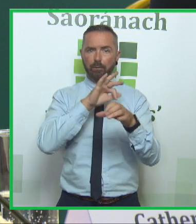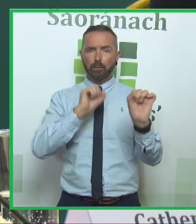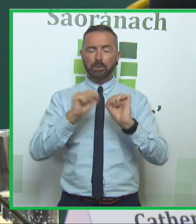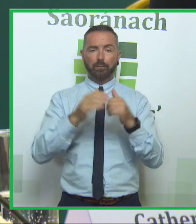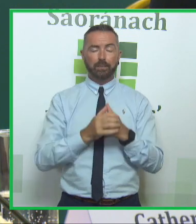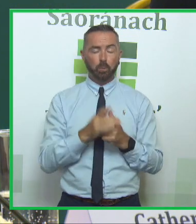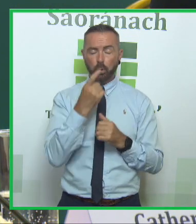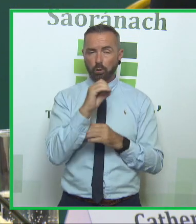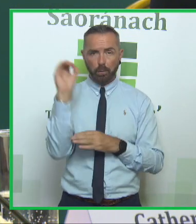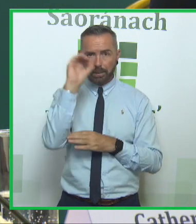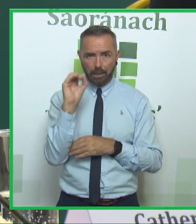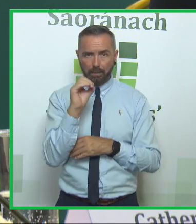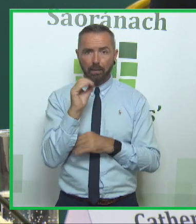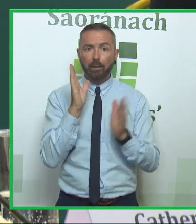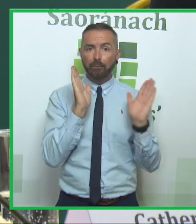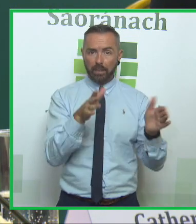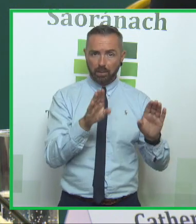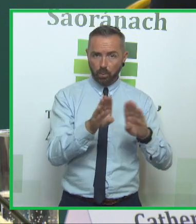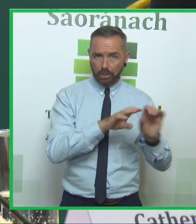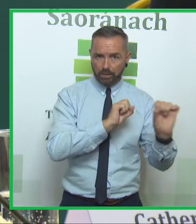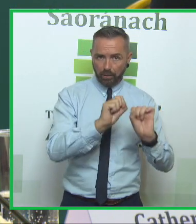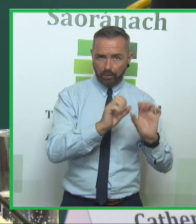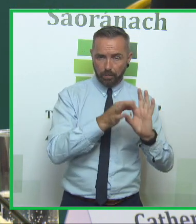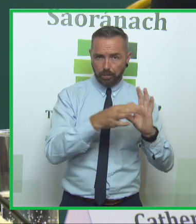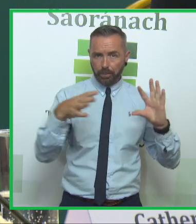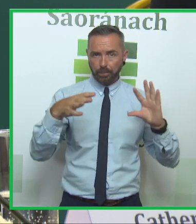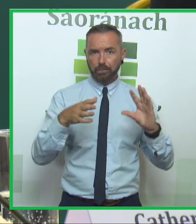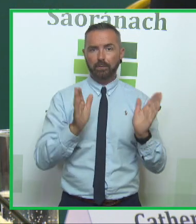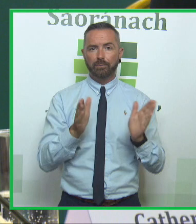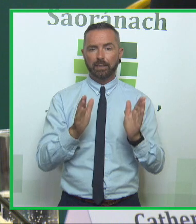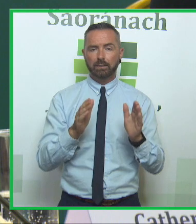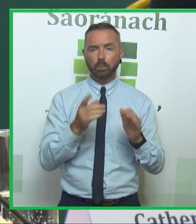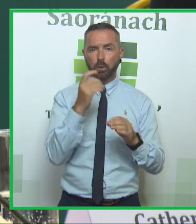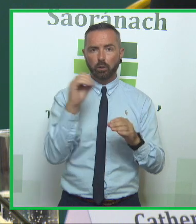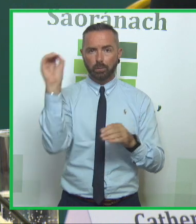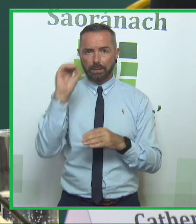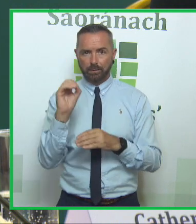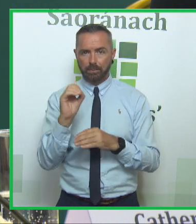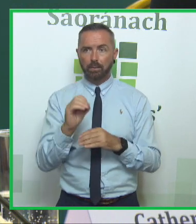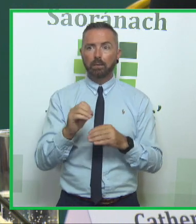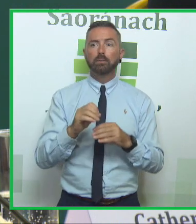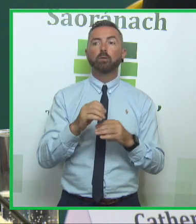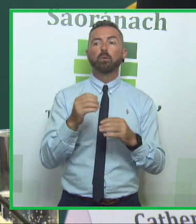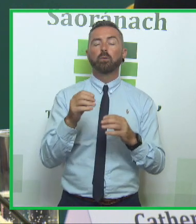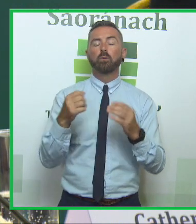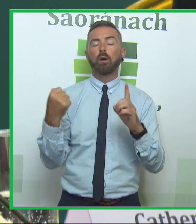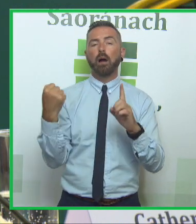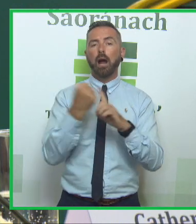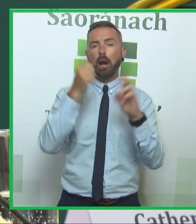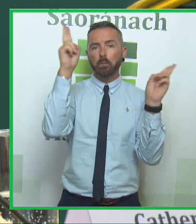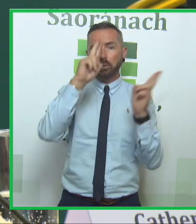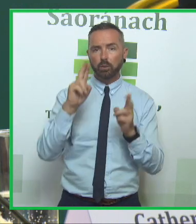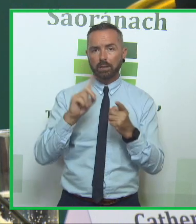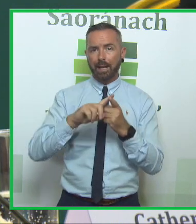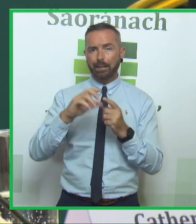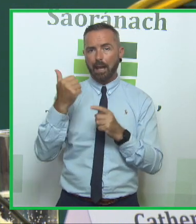in and engaged with the service. So it's certainly the harm reduction and the abstinence-based projects are all having a